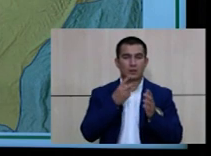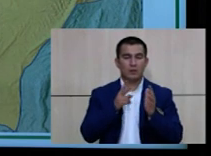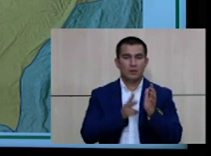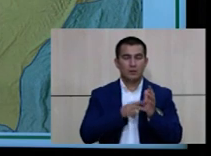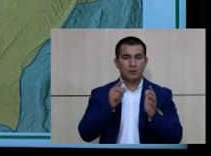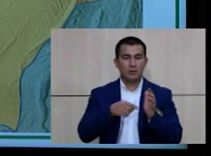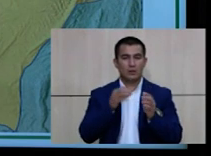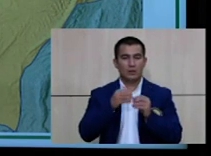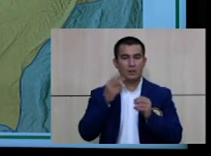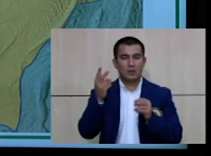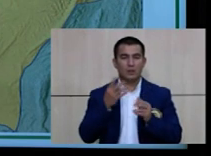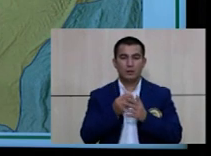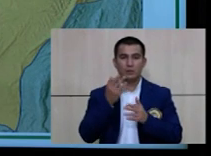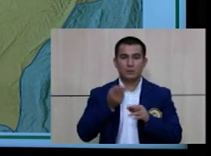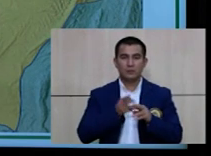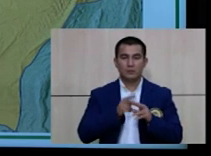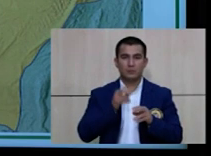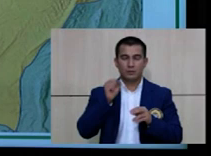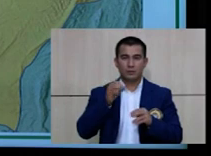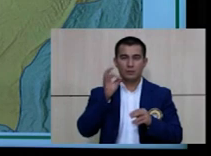28.2 darajani hosil qilsa,